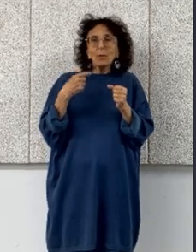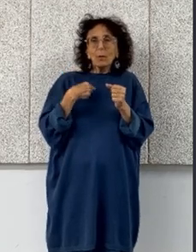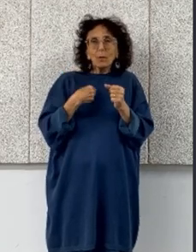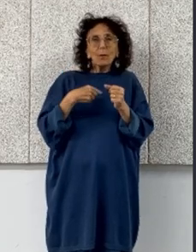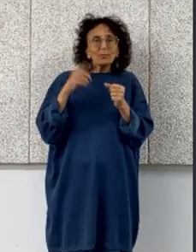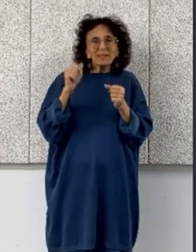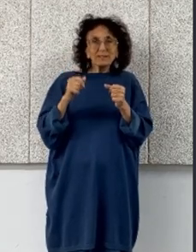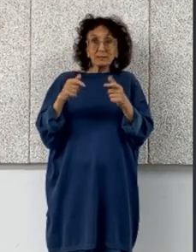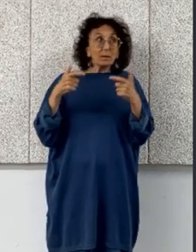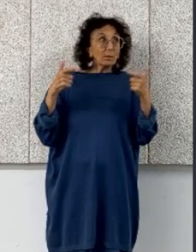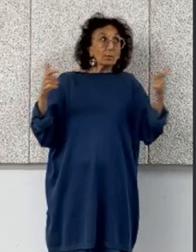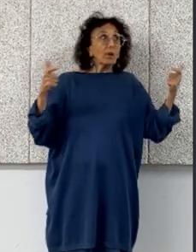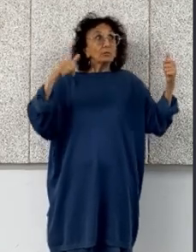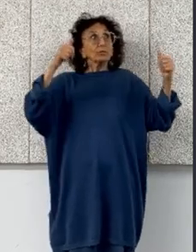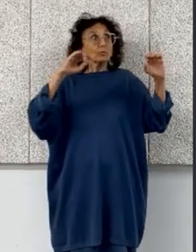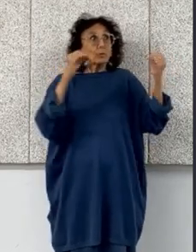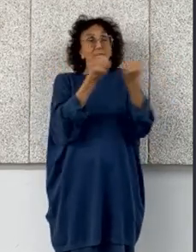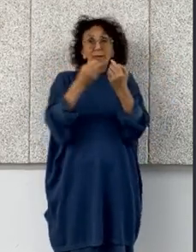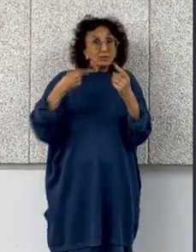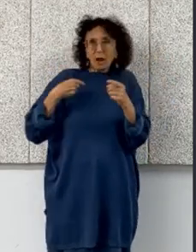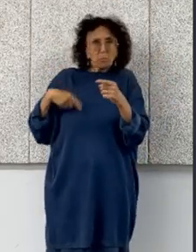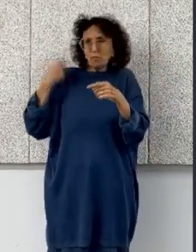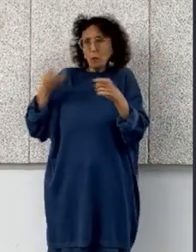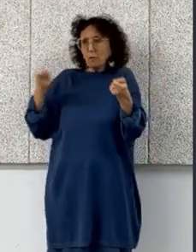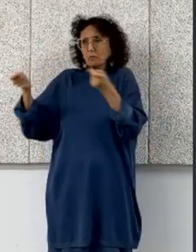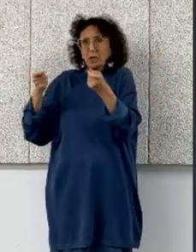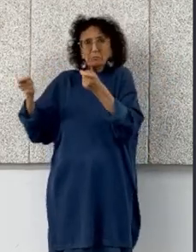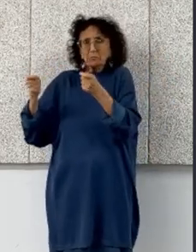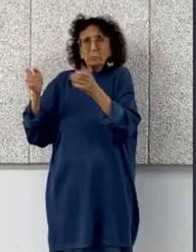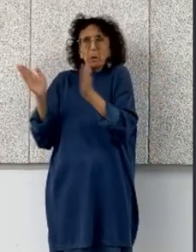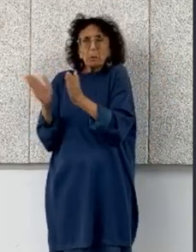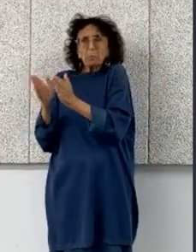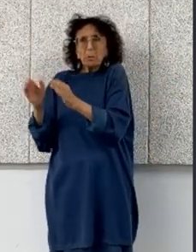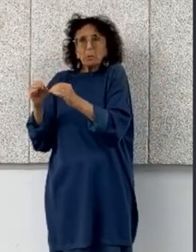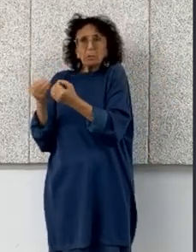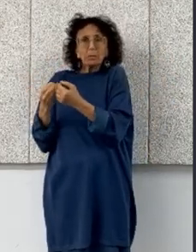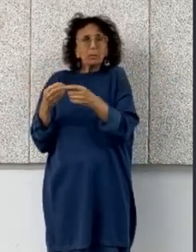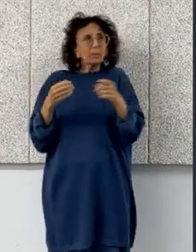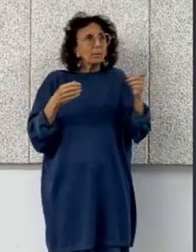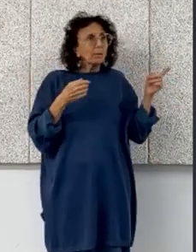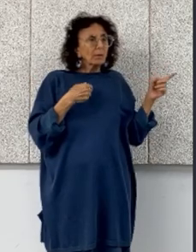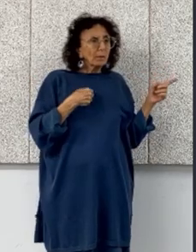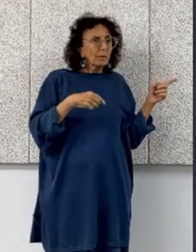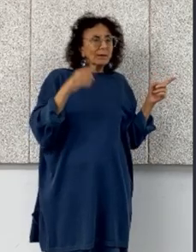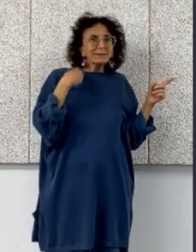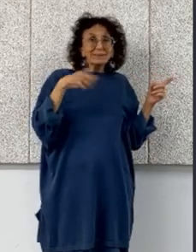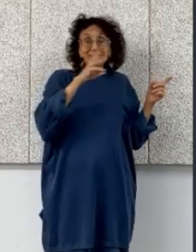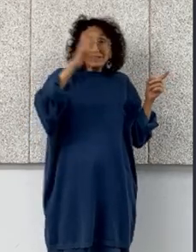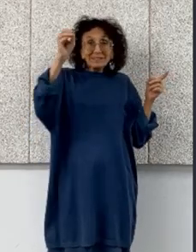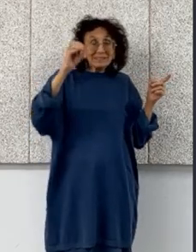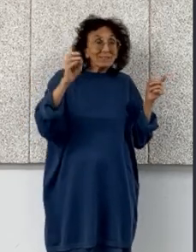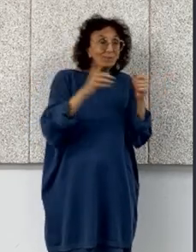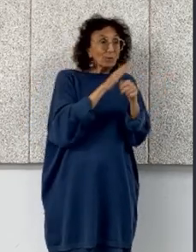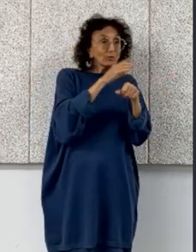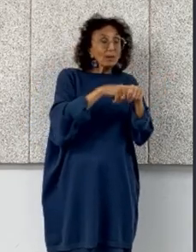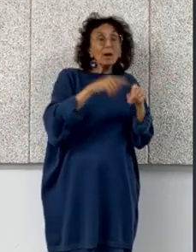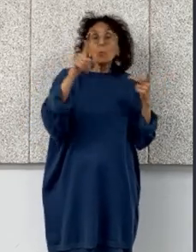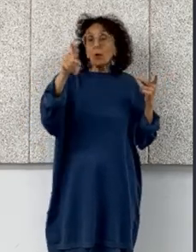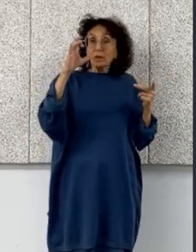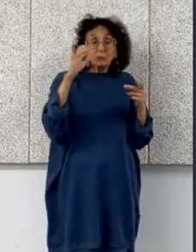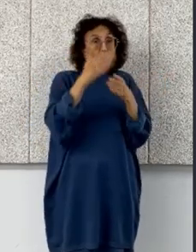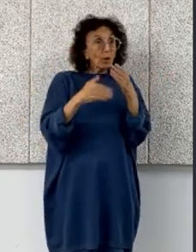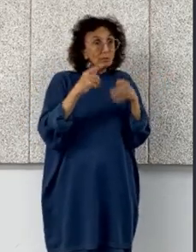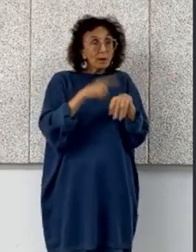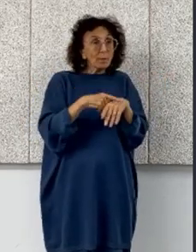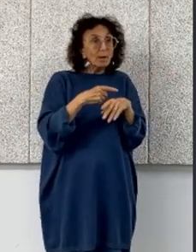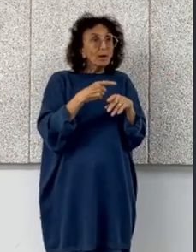largest organization I've ever run. It's 60 full-time, 100 full and part-time. I met